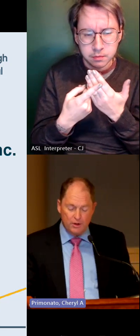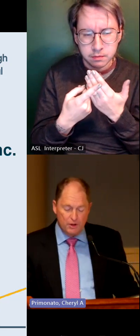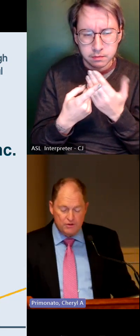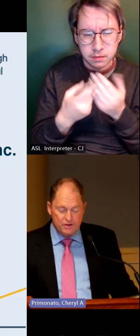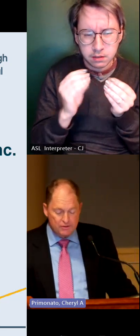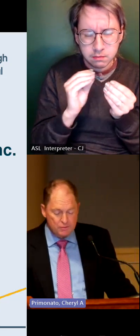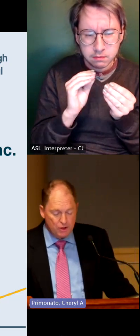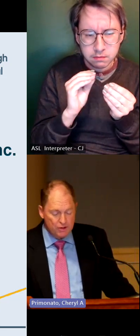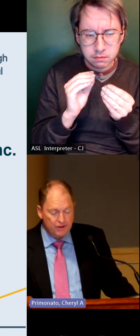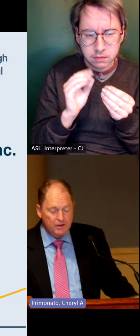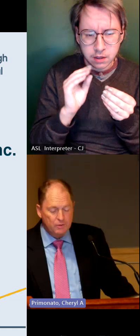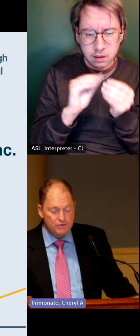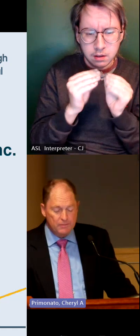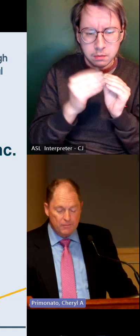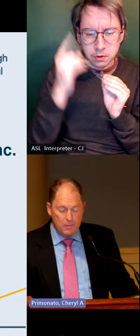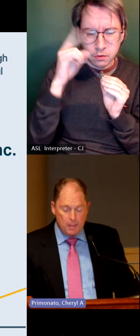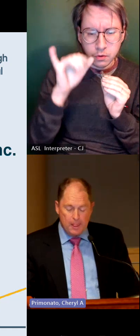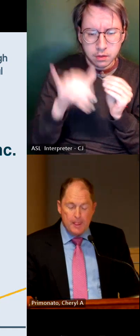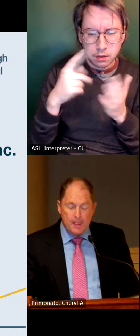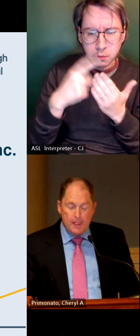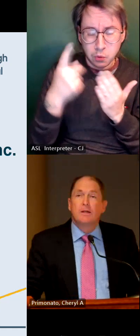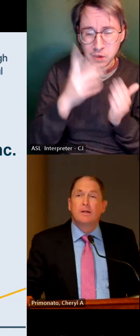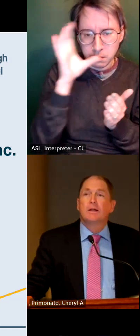013-E23-302 for emergency responder vehicles.